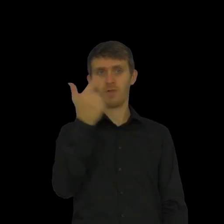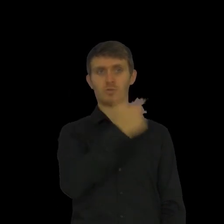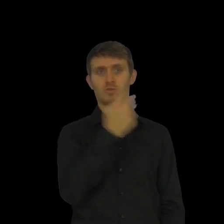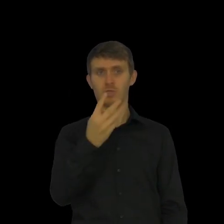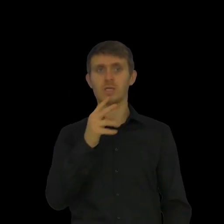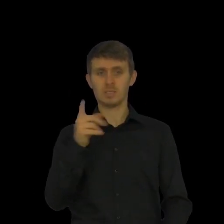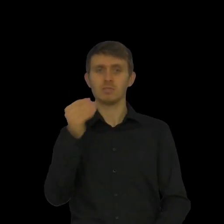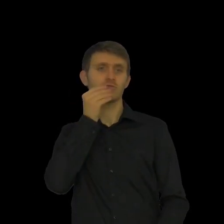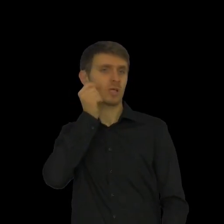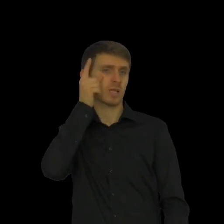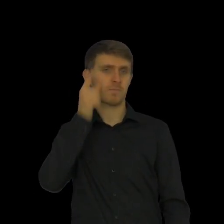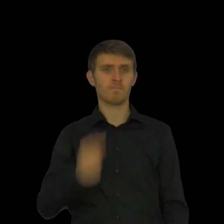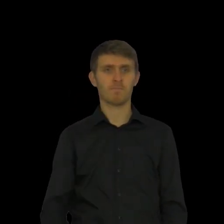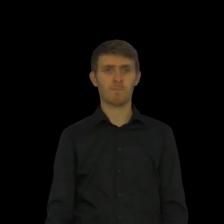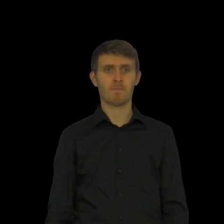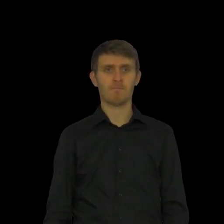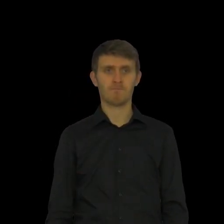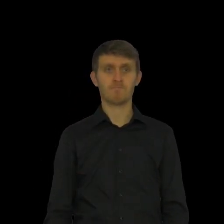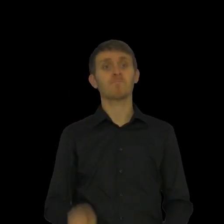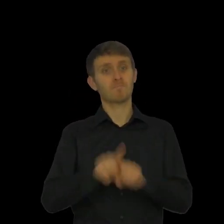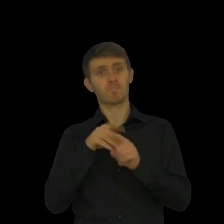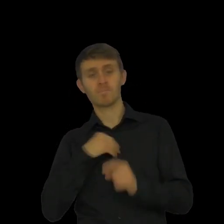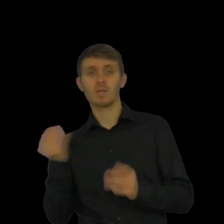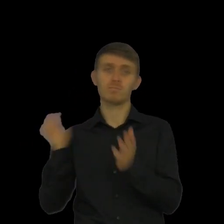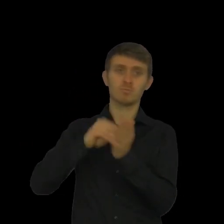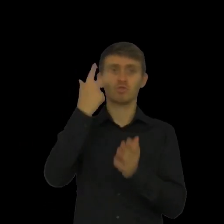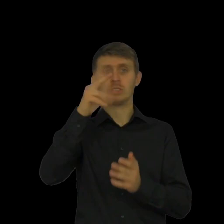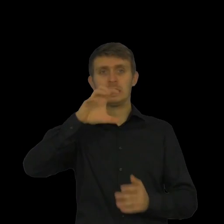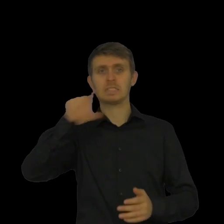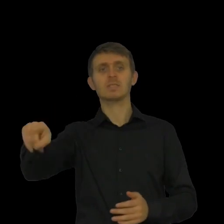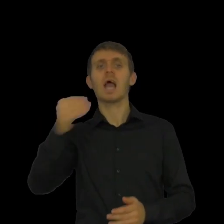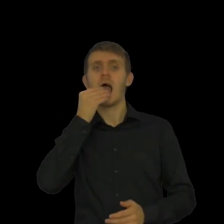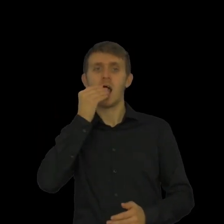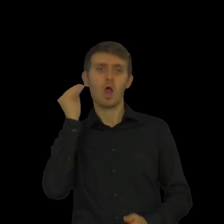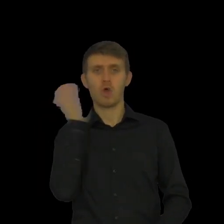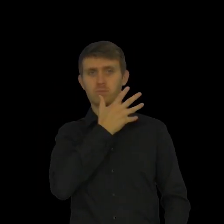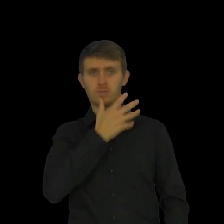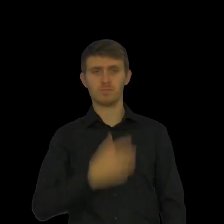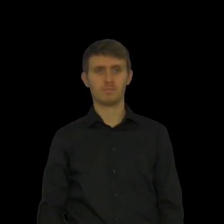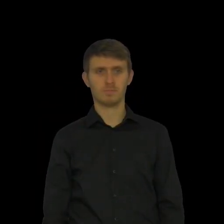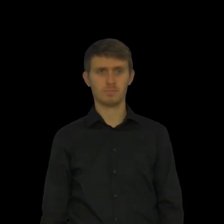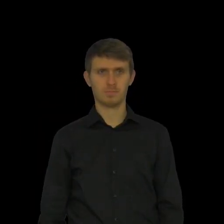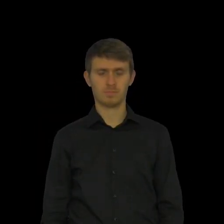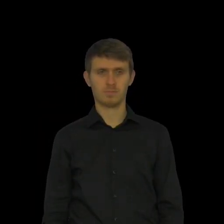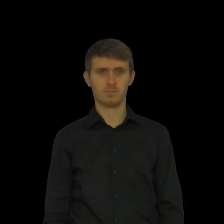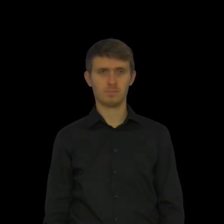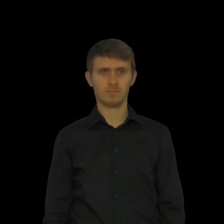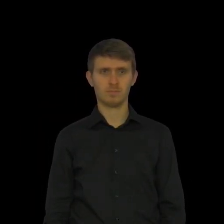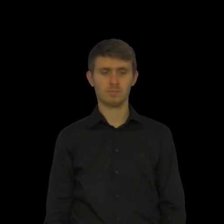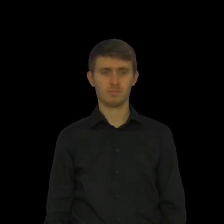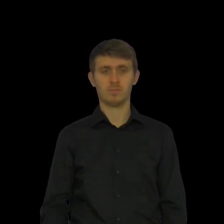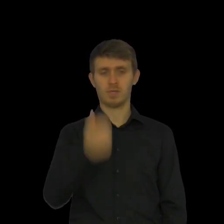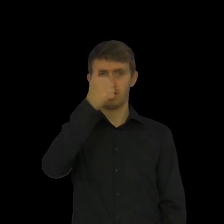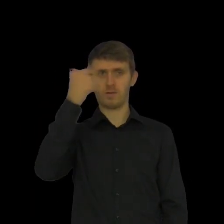one two three four lemons for breakfast and let's say I had another three